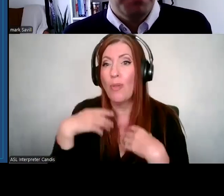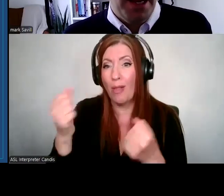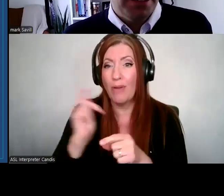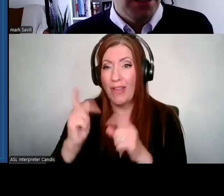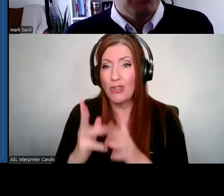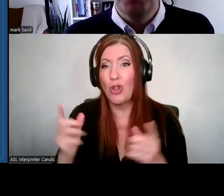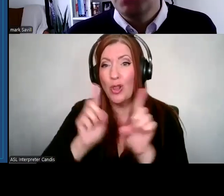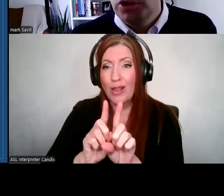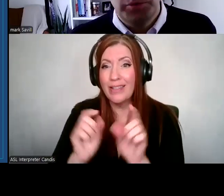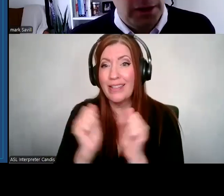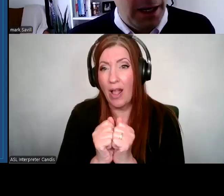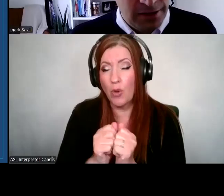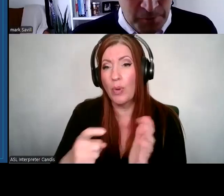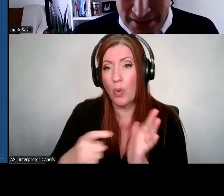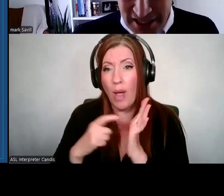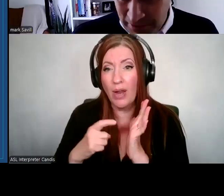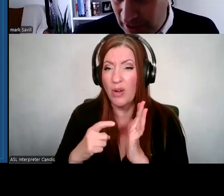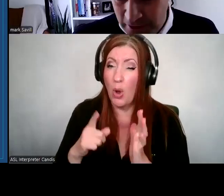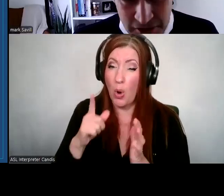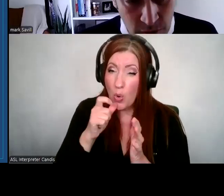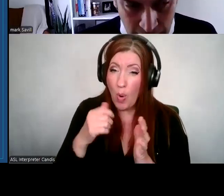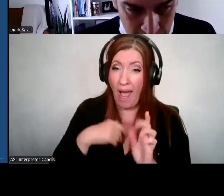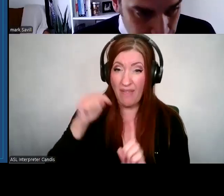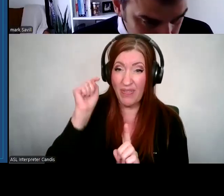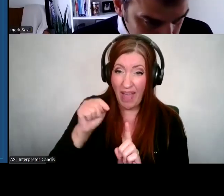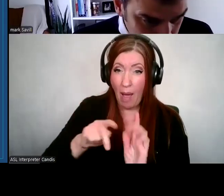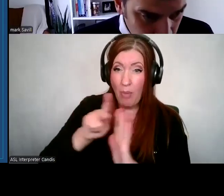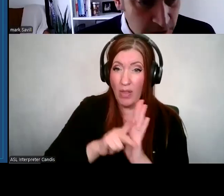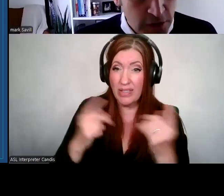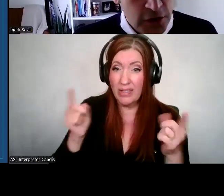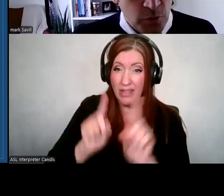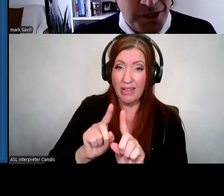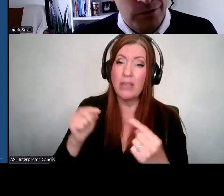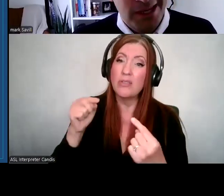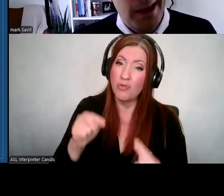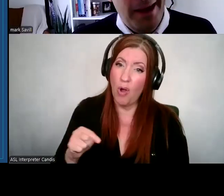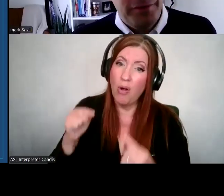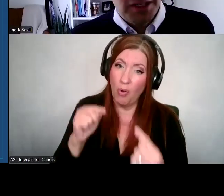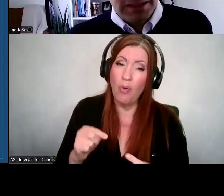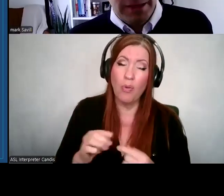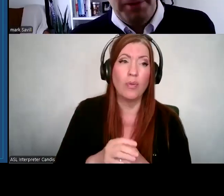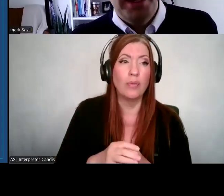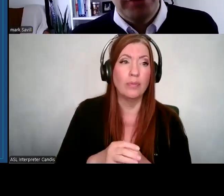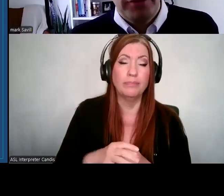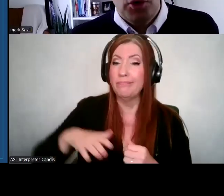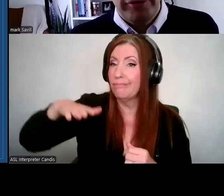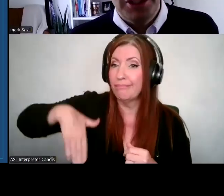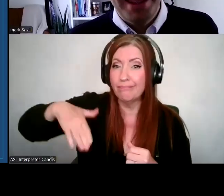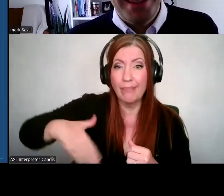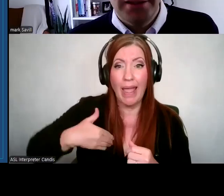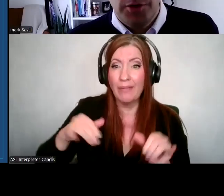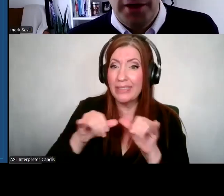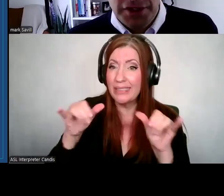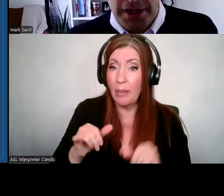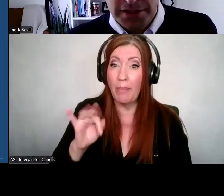policy in place really struggled with it. And I think it's best typified by this quote here. we don't yet have a system in place for if law